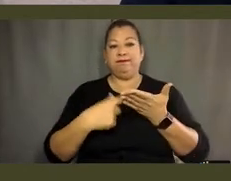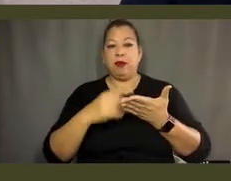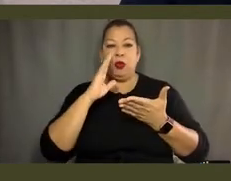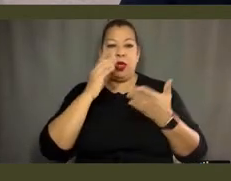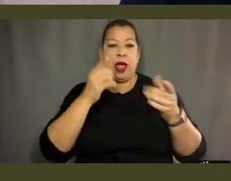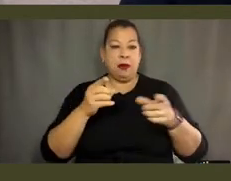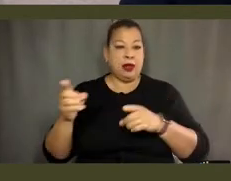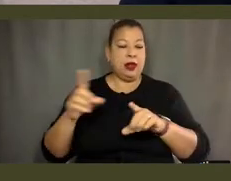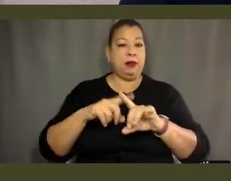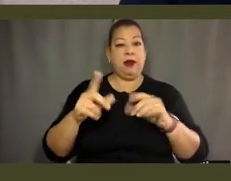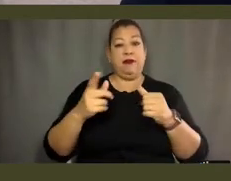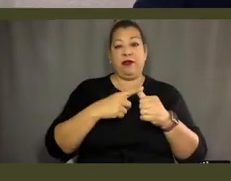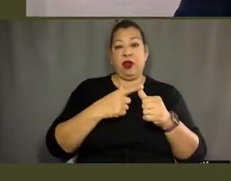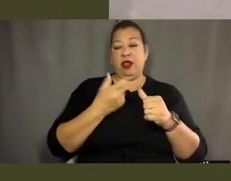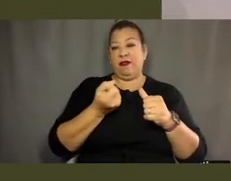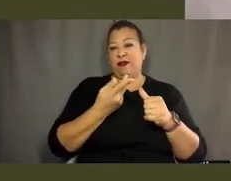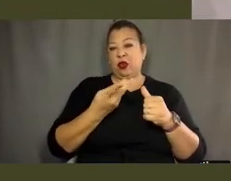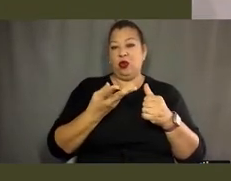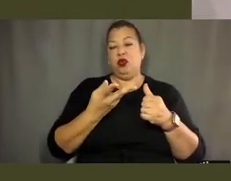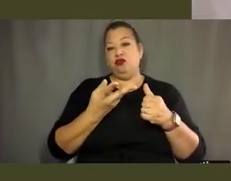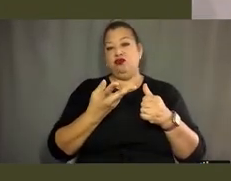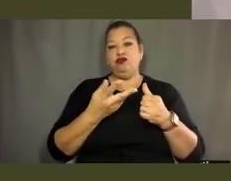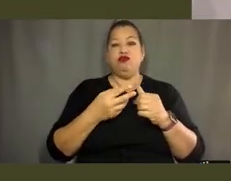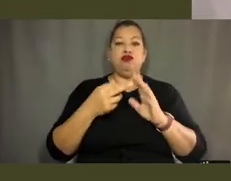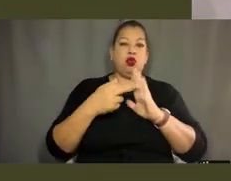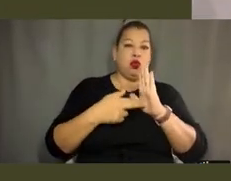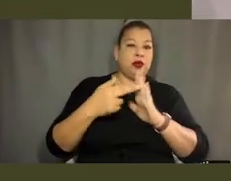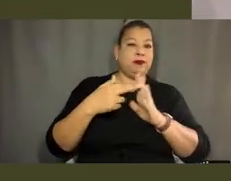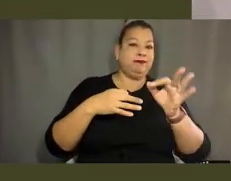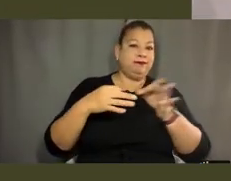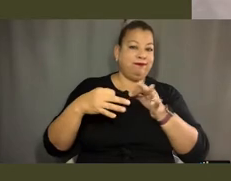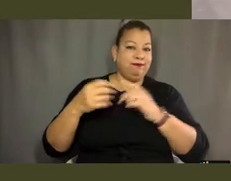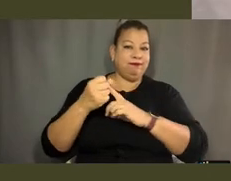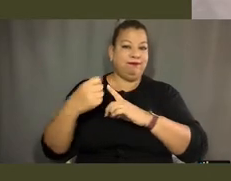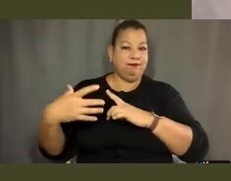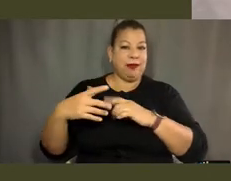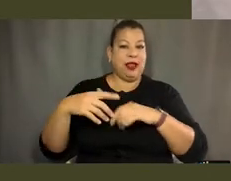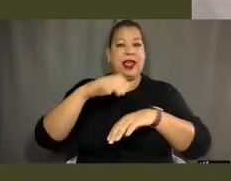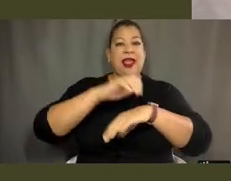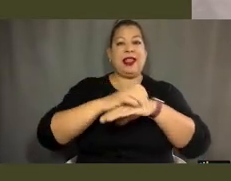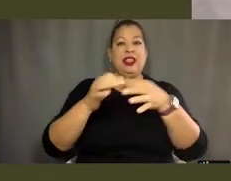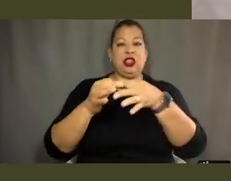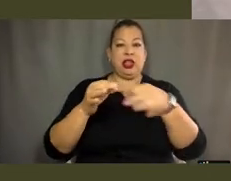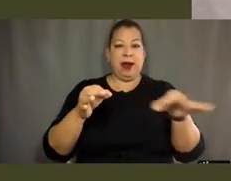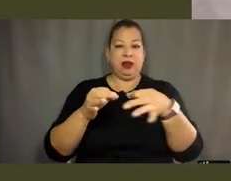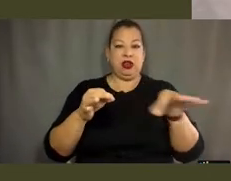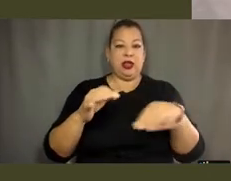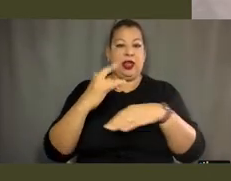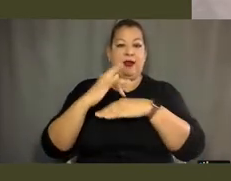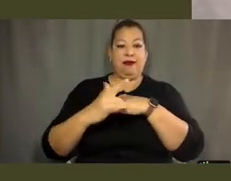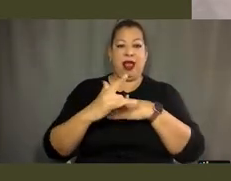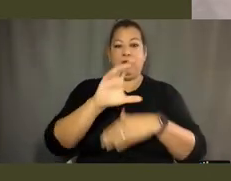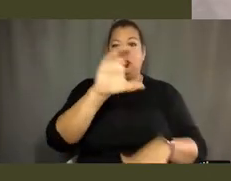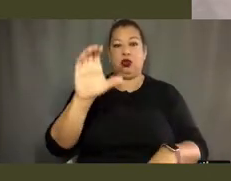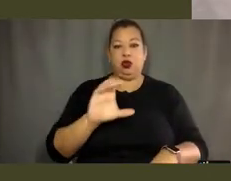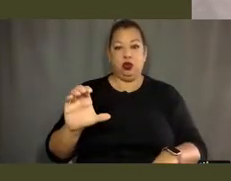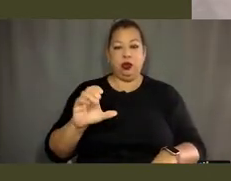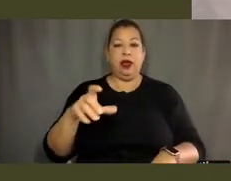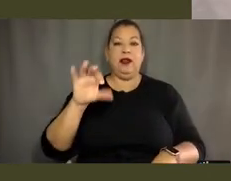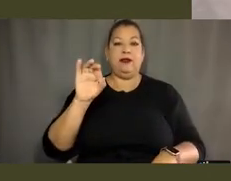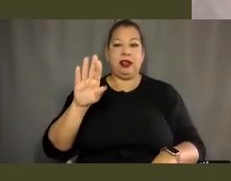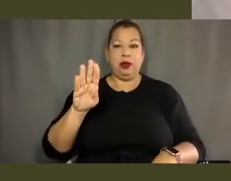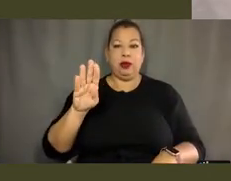there are a couple of practical announcements for you. English captions are available in Zoom and Facebook by clicking on